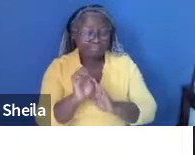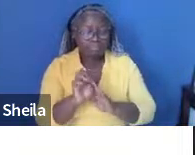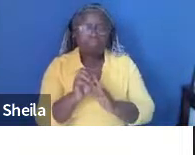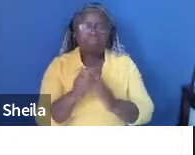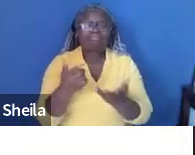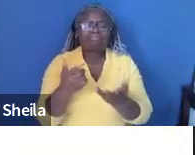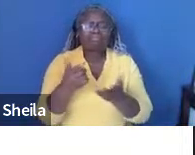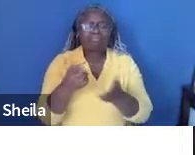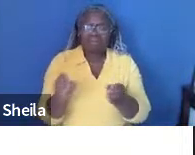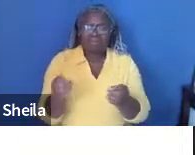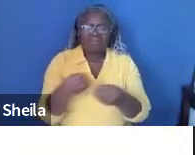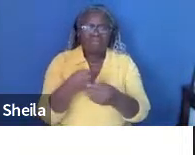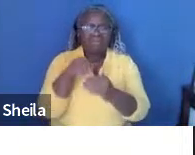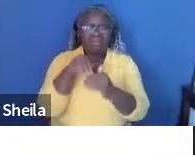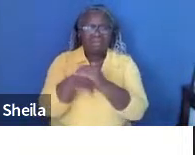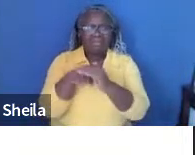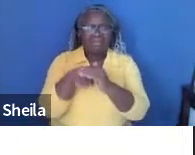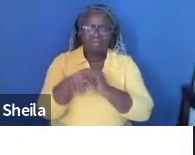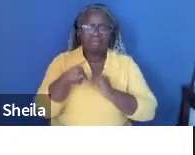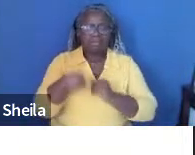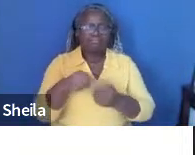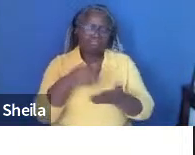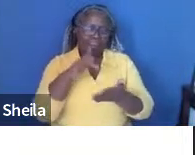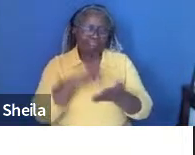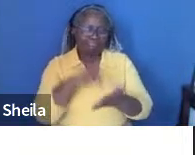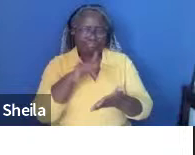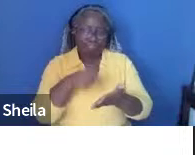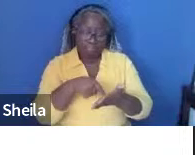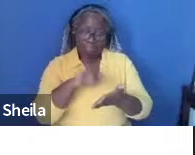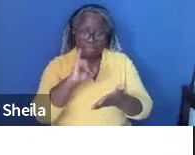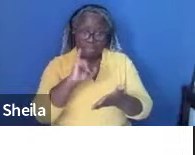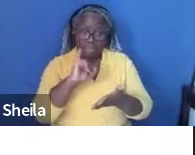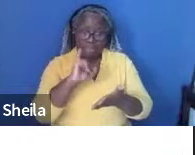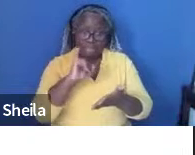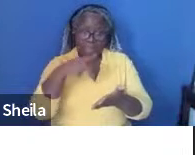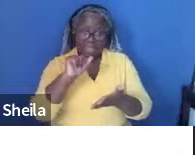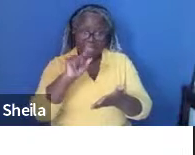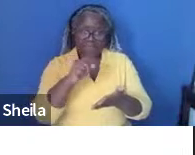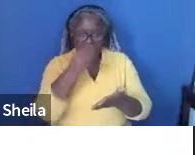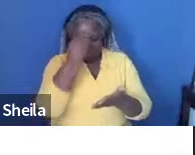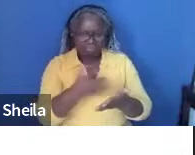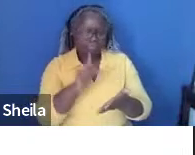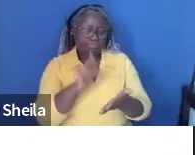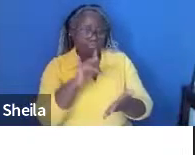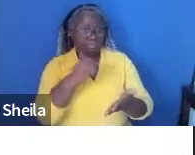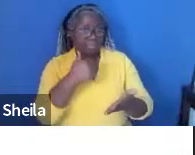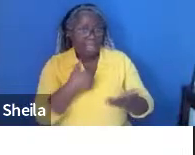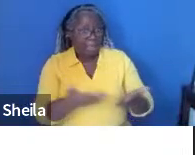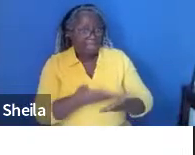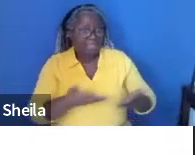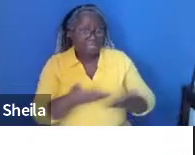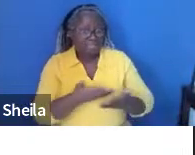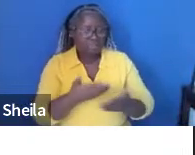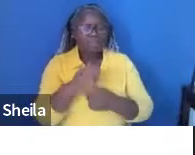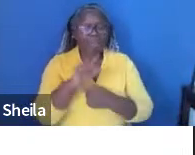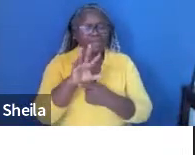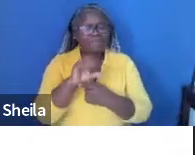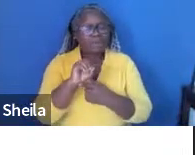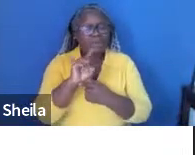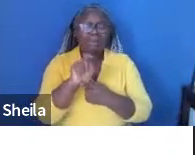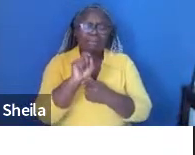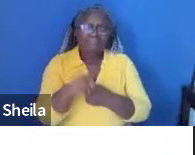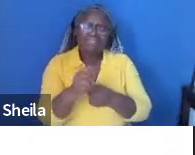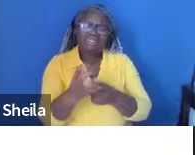provider know that you've arrived for your appointment. 508 standards cover reach height and depth for operable